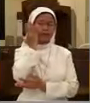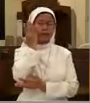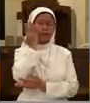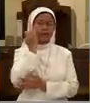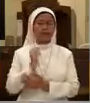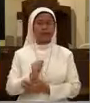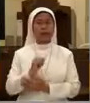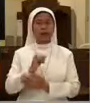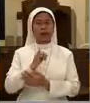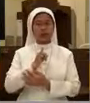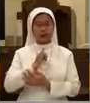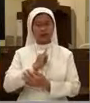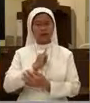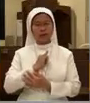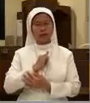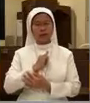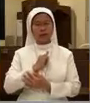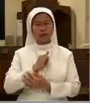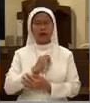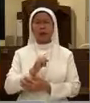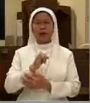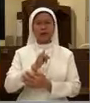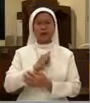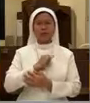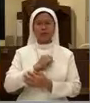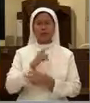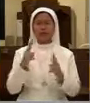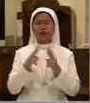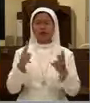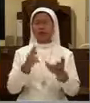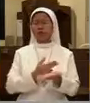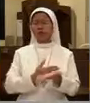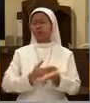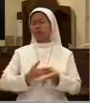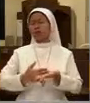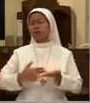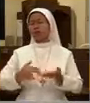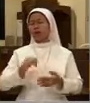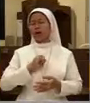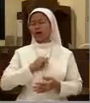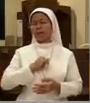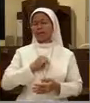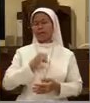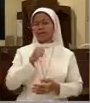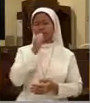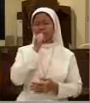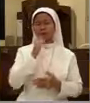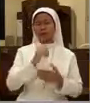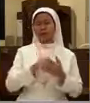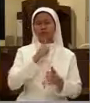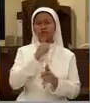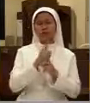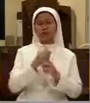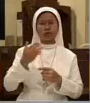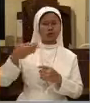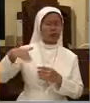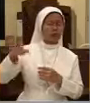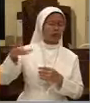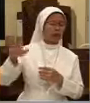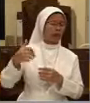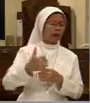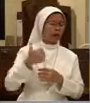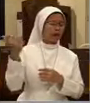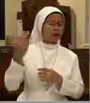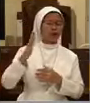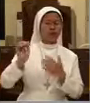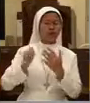ako ang pinakabanal, ako ang nasa katotohanan, kayong lahat makasalanan, kayong